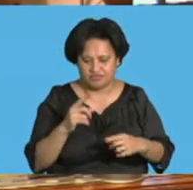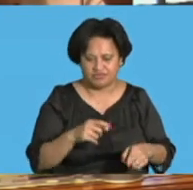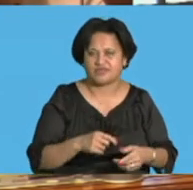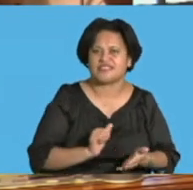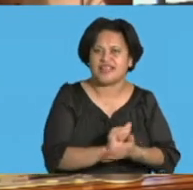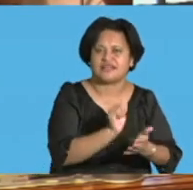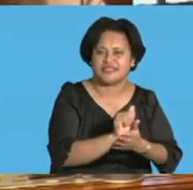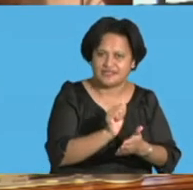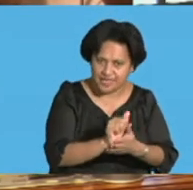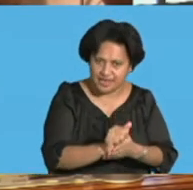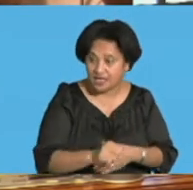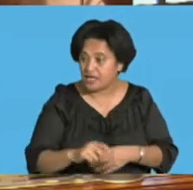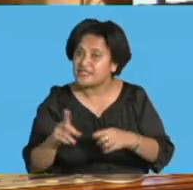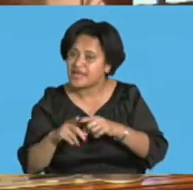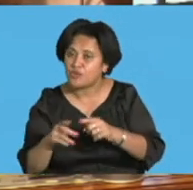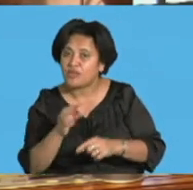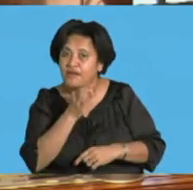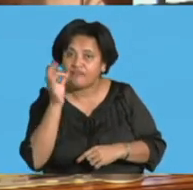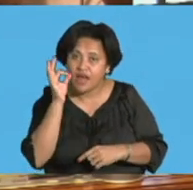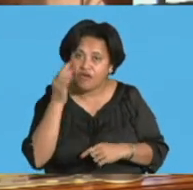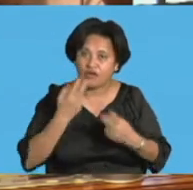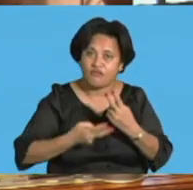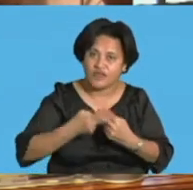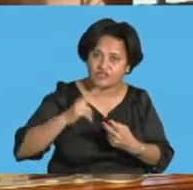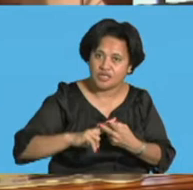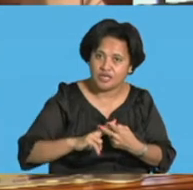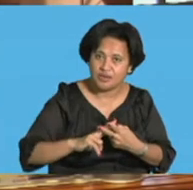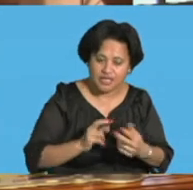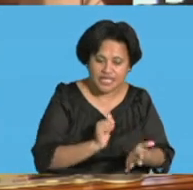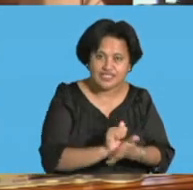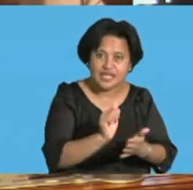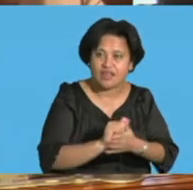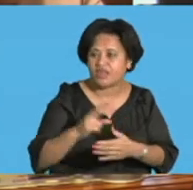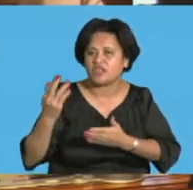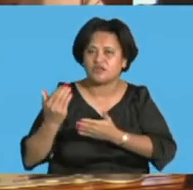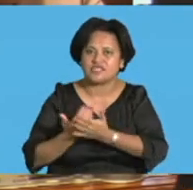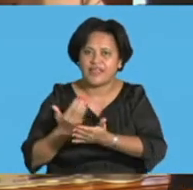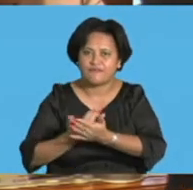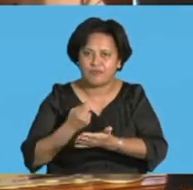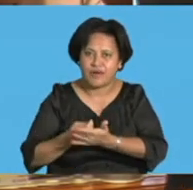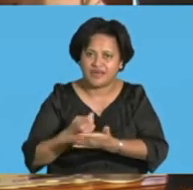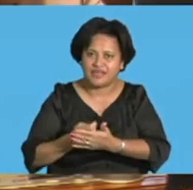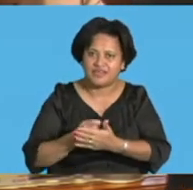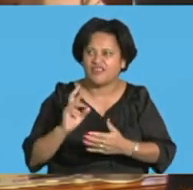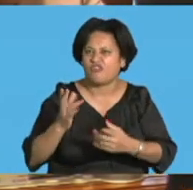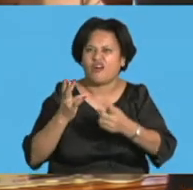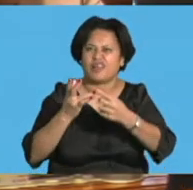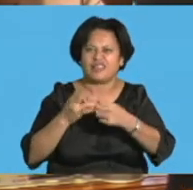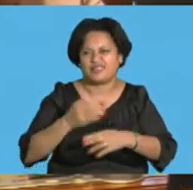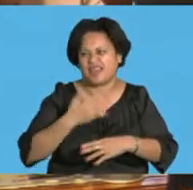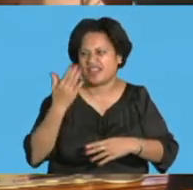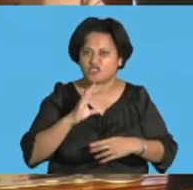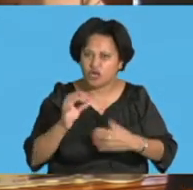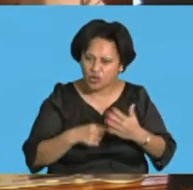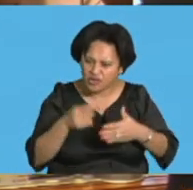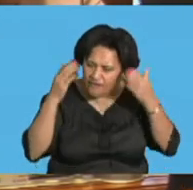selling them to earn an income for themselves or put into savings for the inevitable rainy days. This is not just about a school competition, Mr. Speaker.